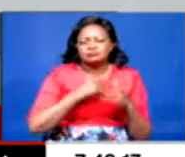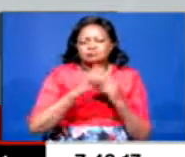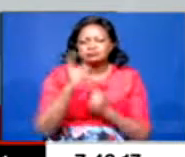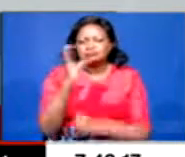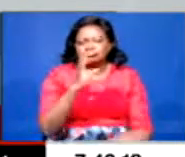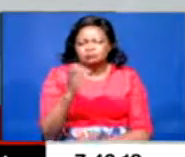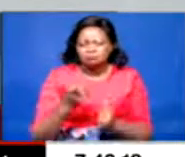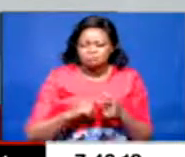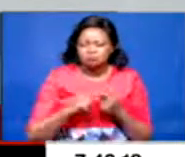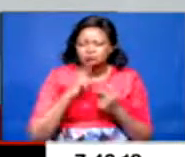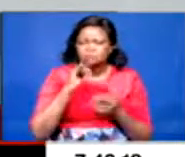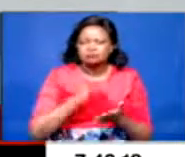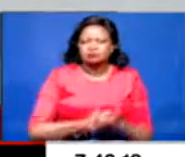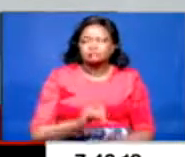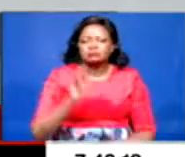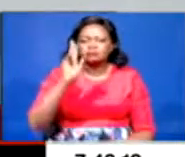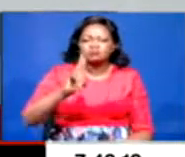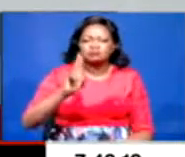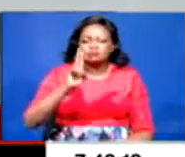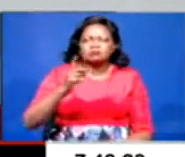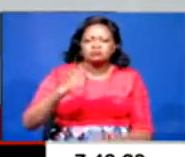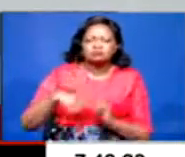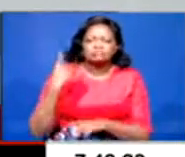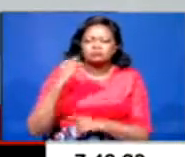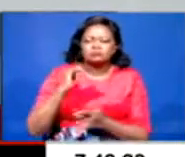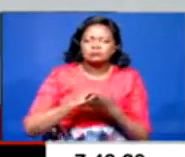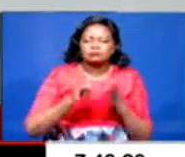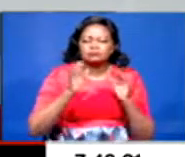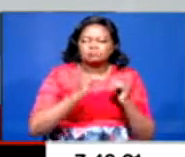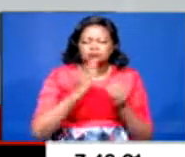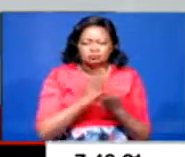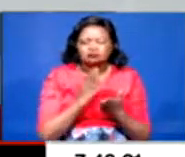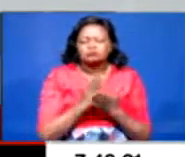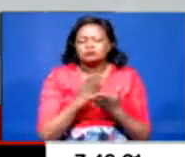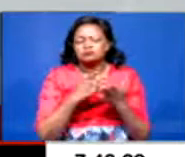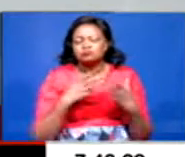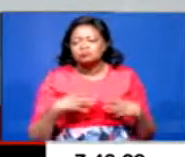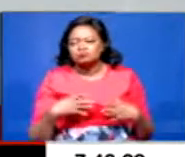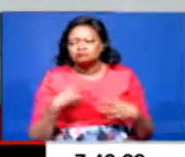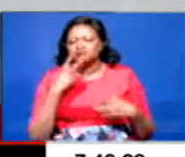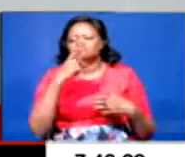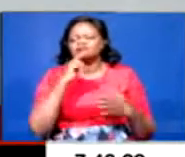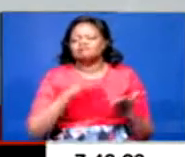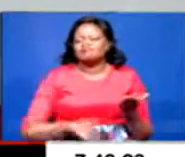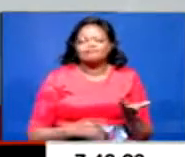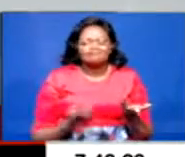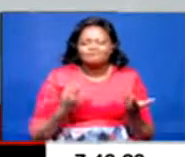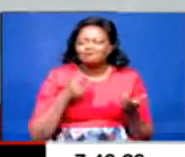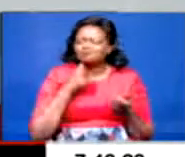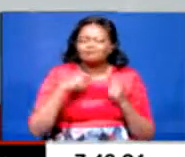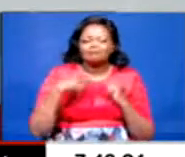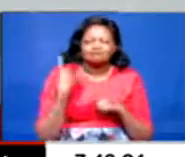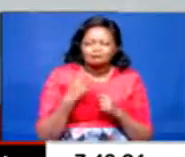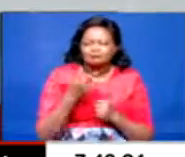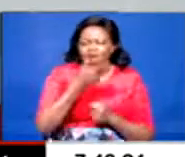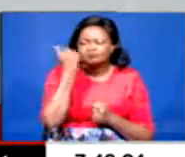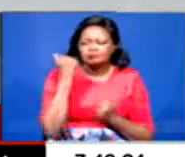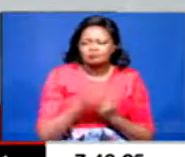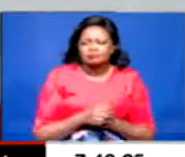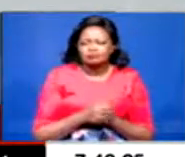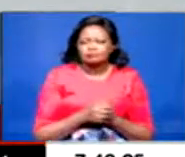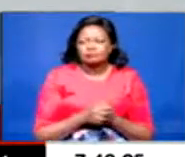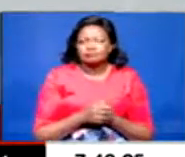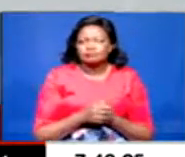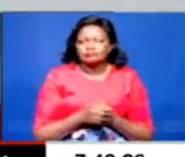then you say, Uhuru Kenyatta went ahead and won that election, I'm sure that people somewhere watching us are like, he didn't win. Because everybody for has many, an opinion.